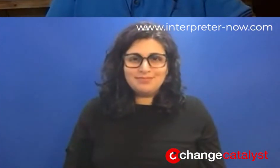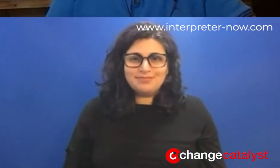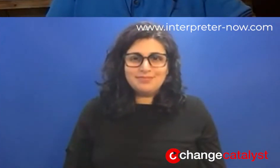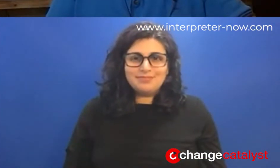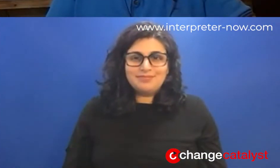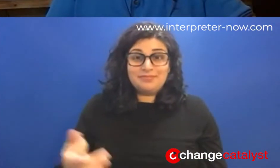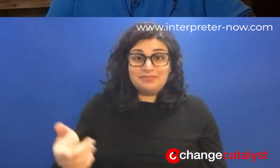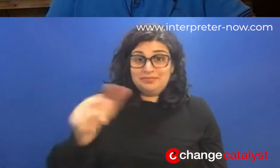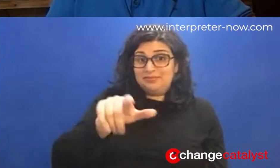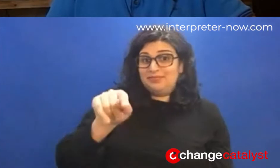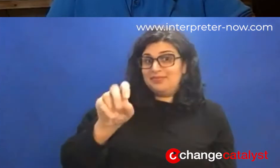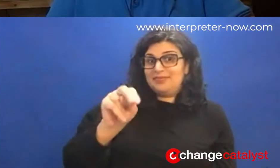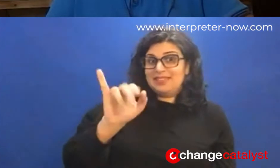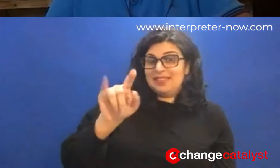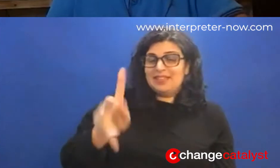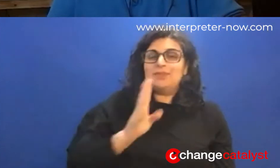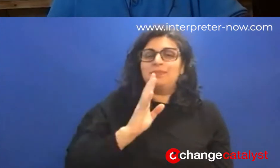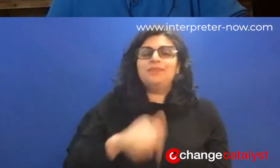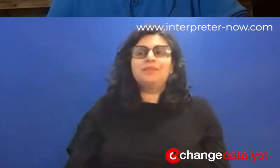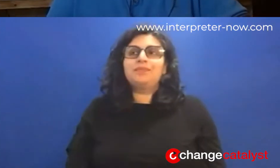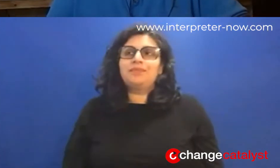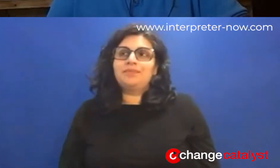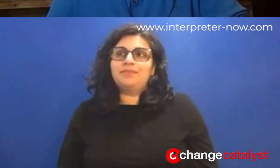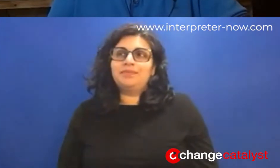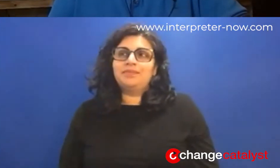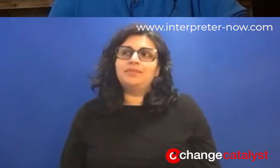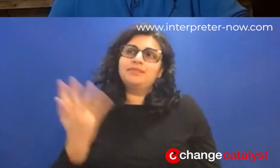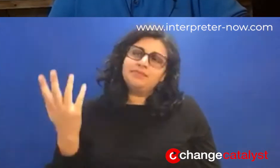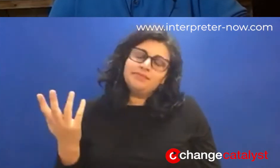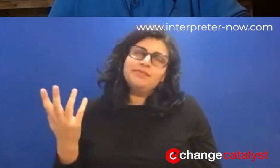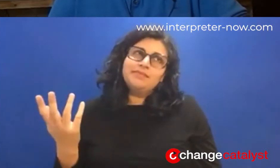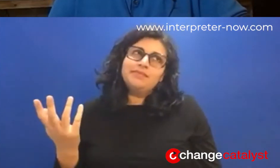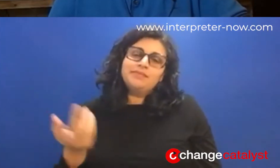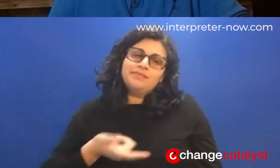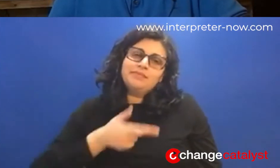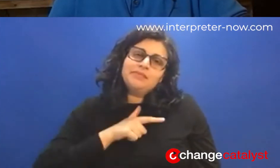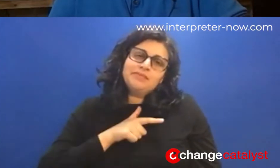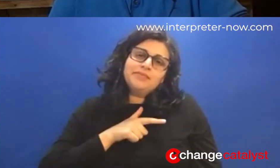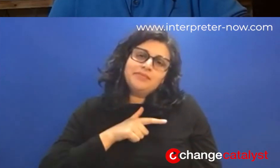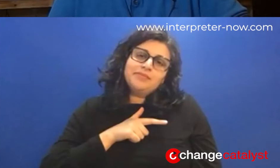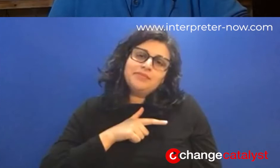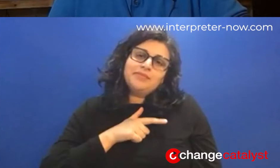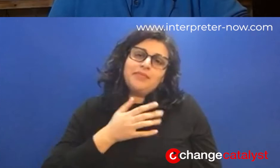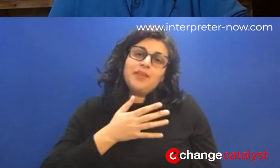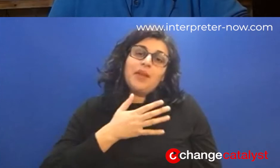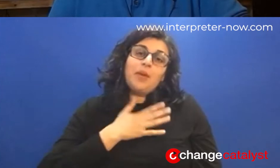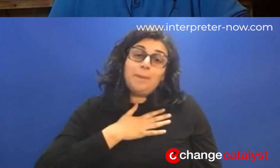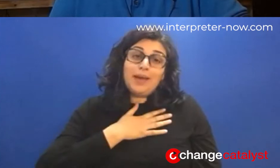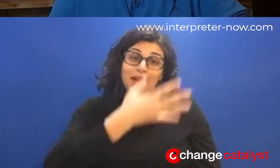How about you? For me, I would say, I had my